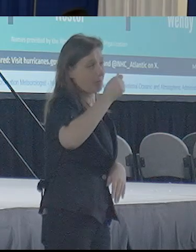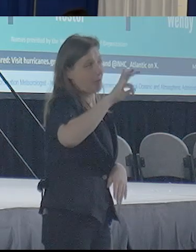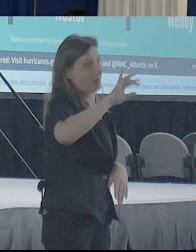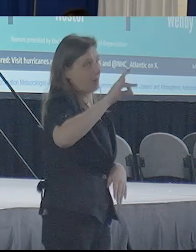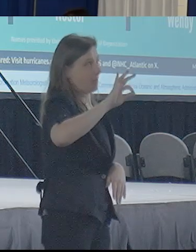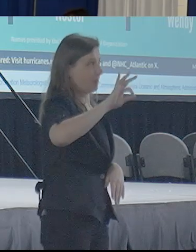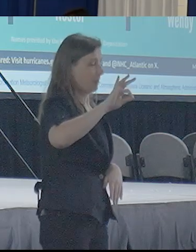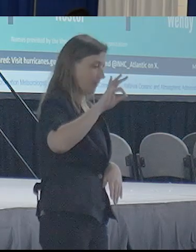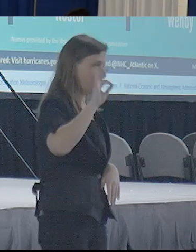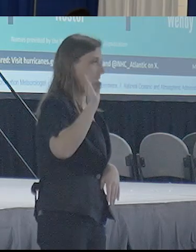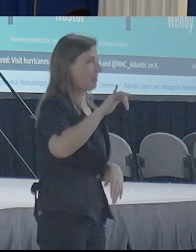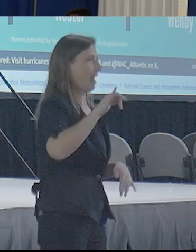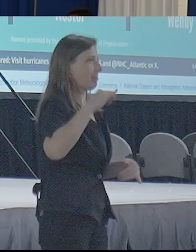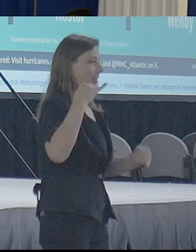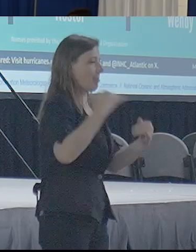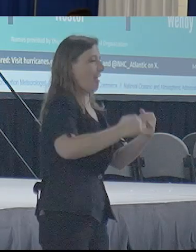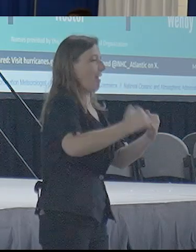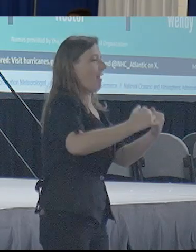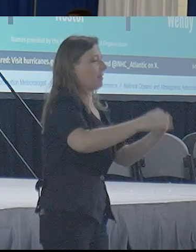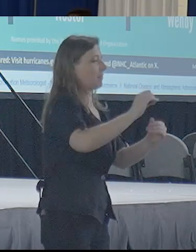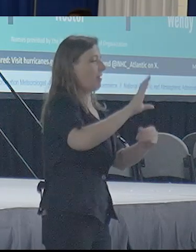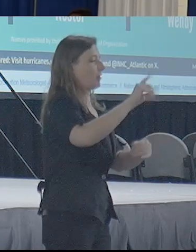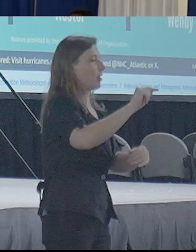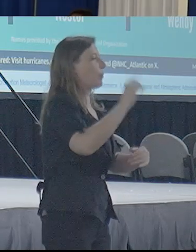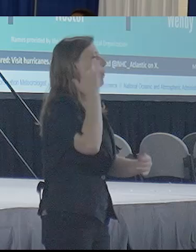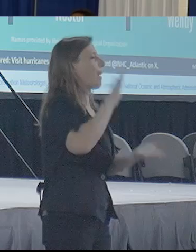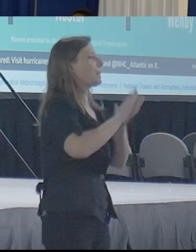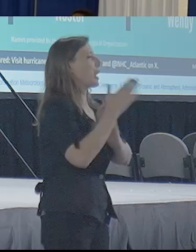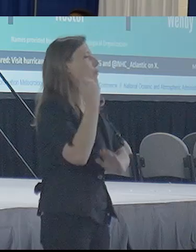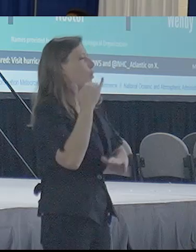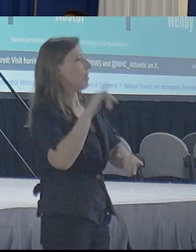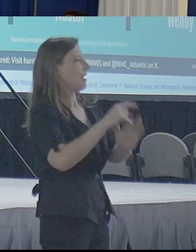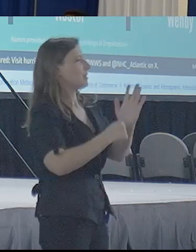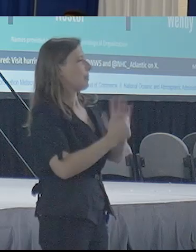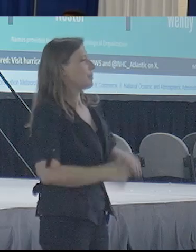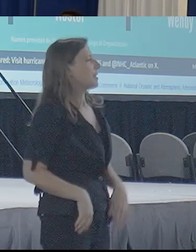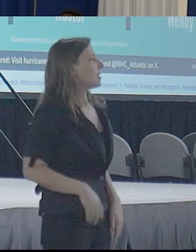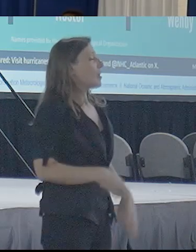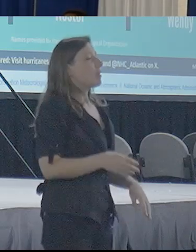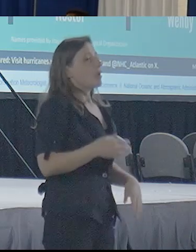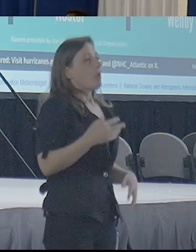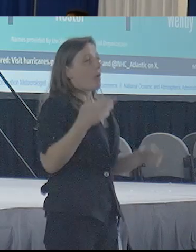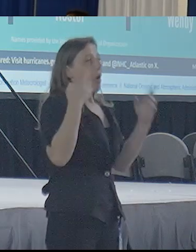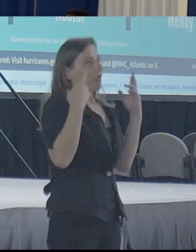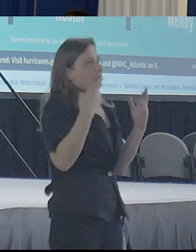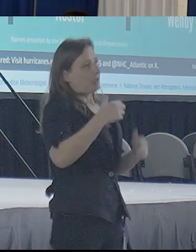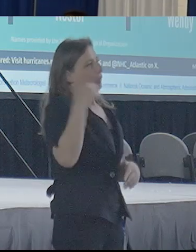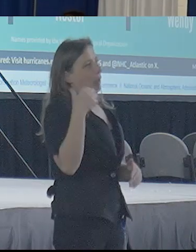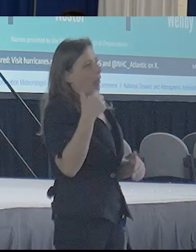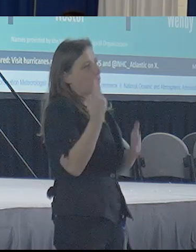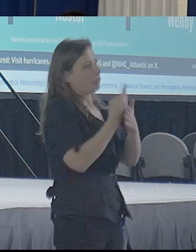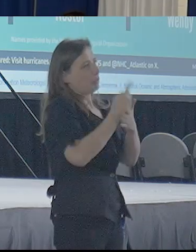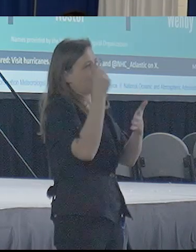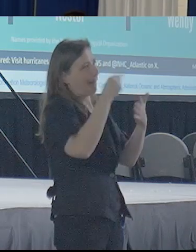a tropical a hurricane would be mid-October, because we cool down about that time. So let's hope we don't get as very deep into these names, but we have to prepare